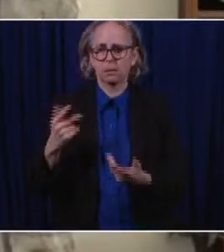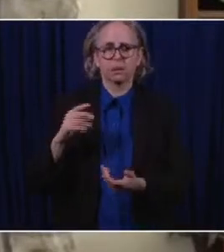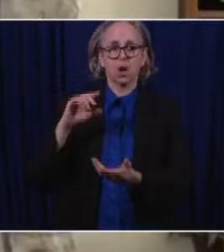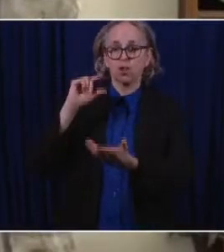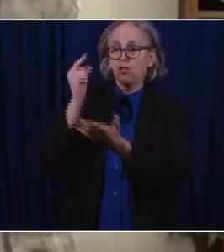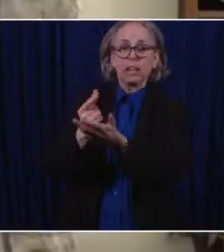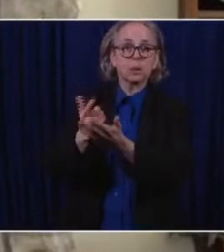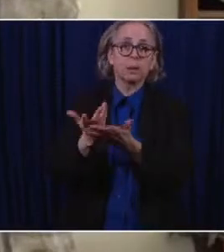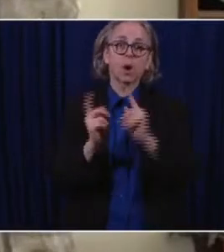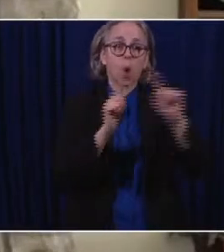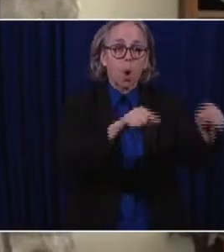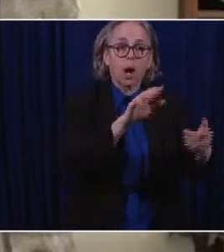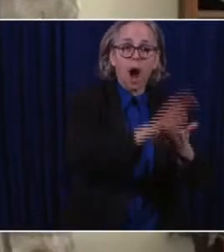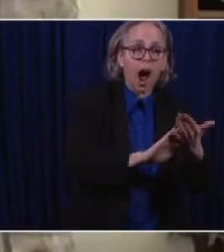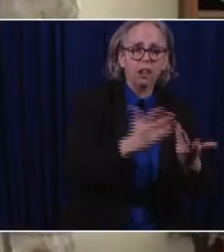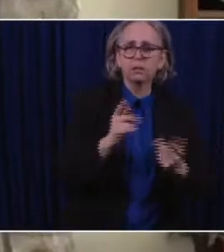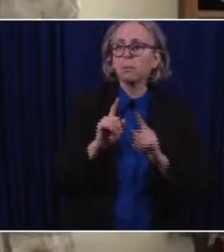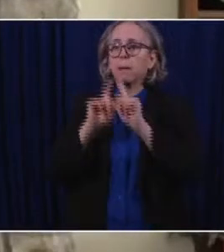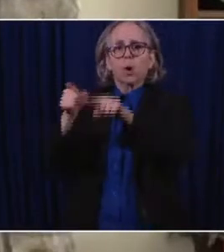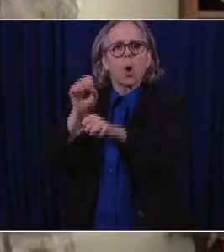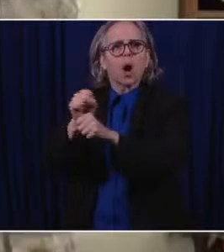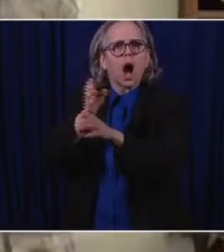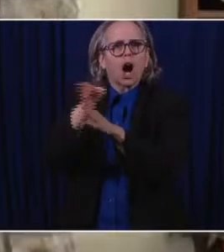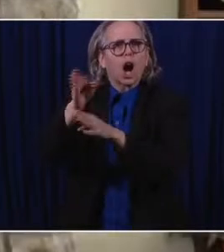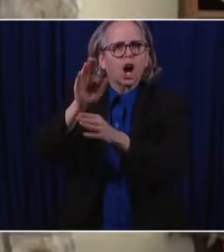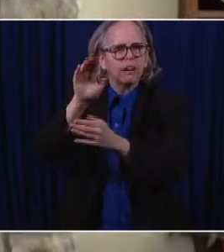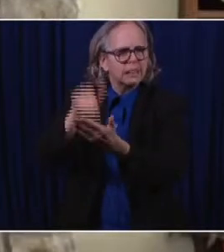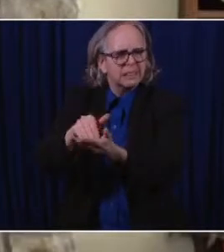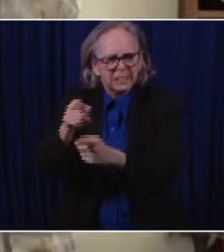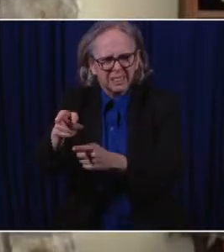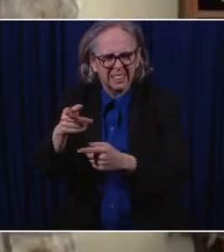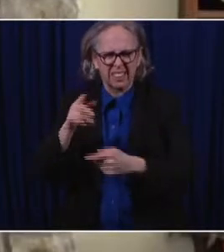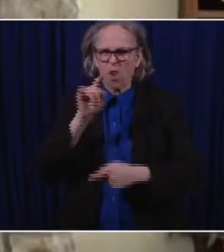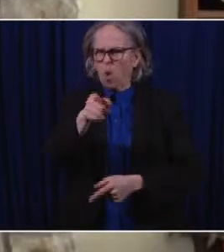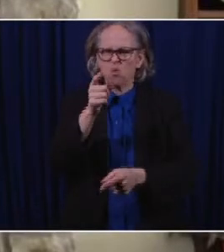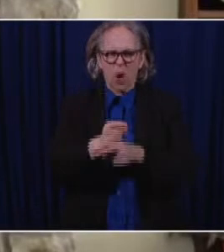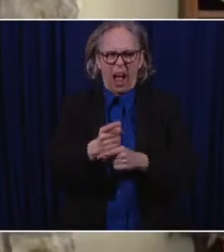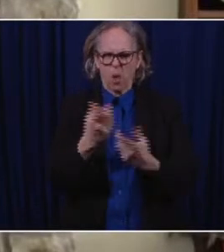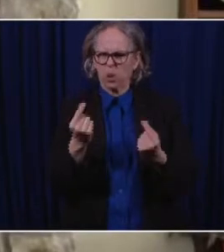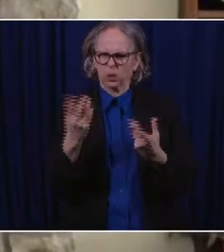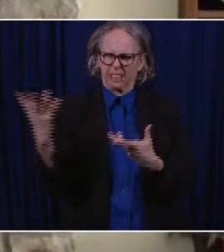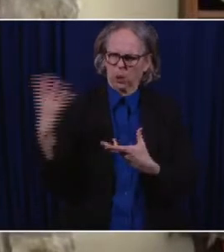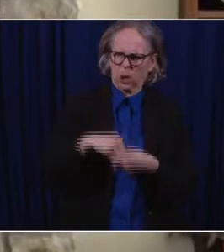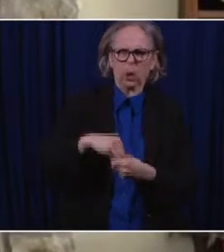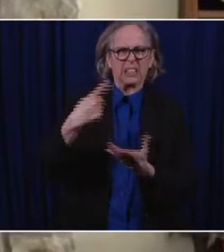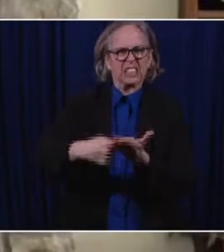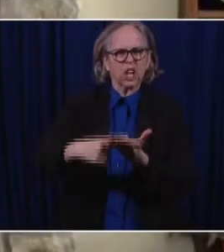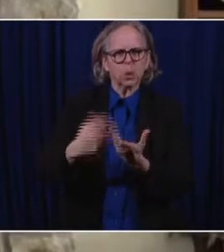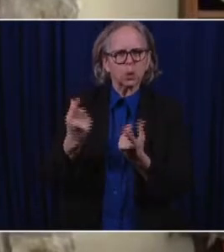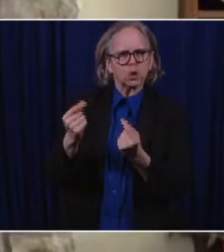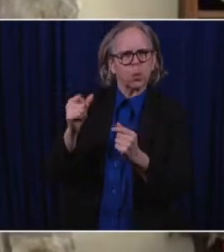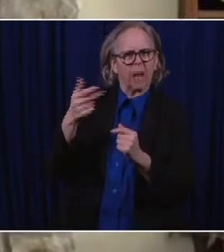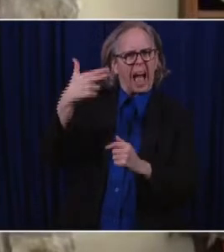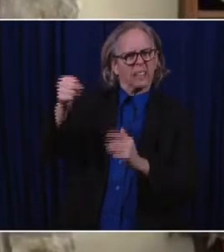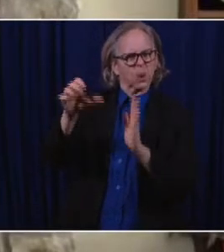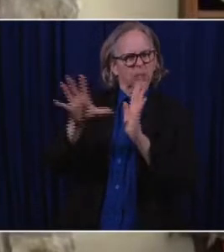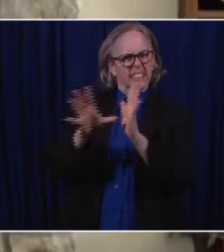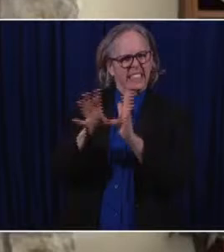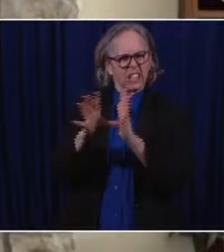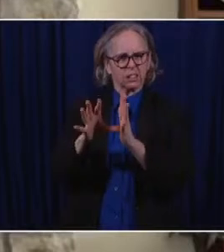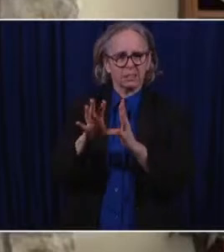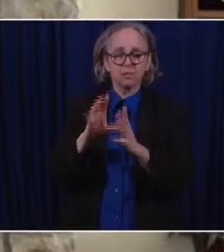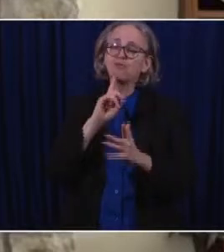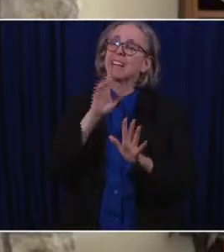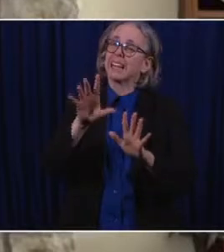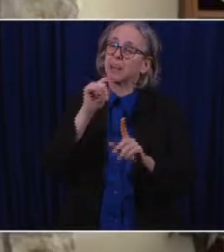pathways. And so that should be part of the discussion as well. How do we help all the students in